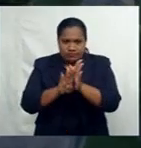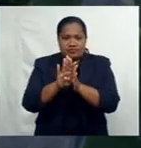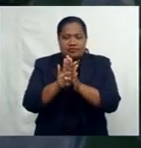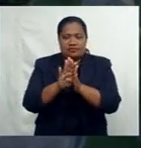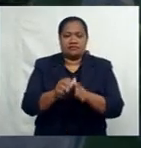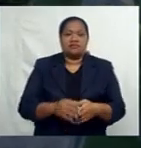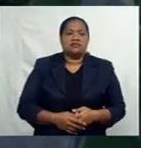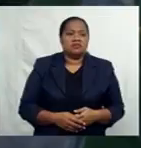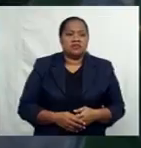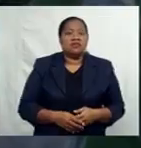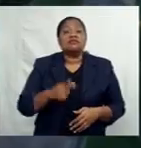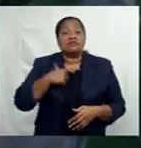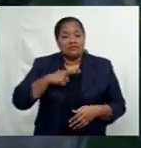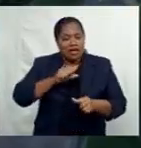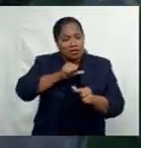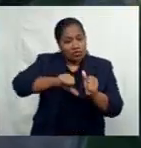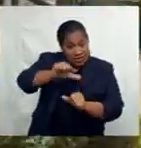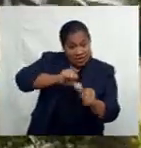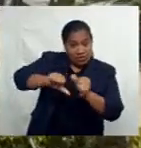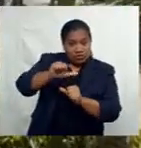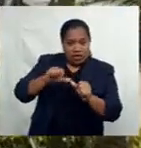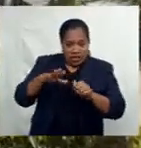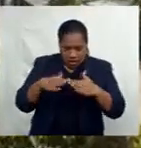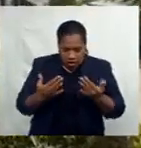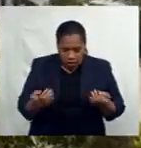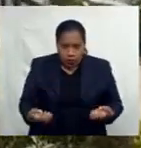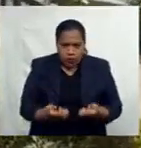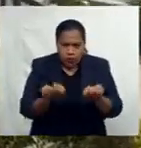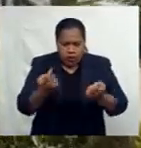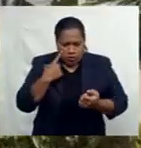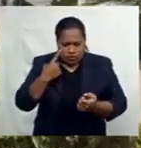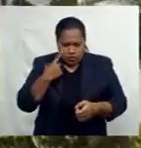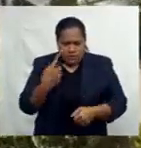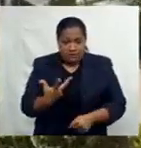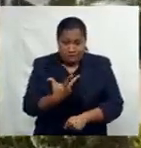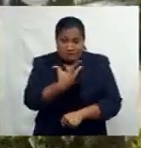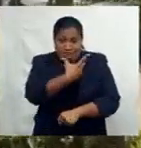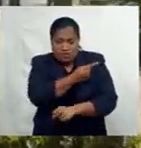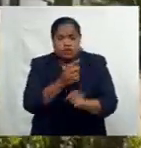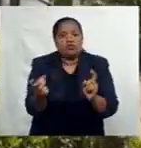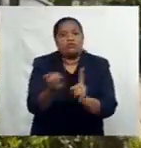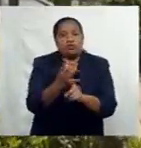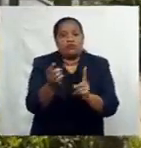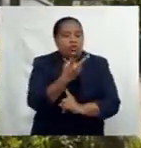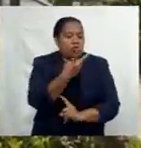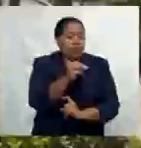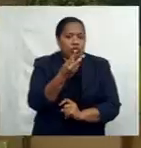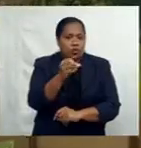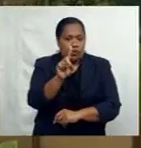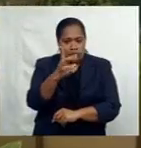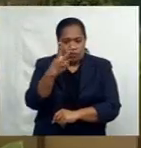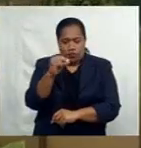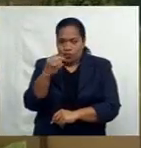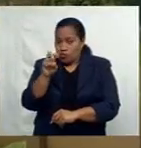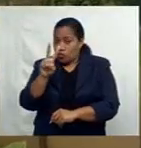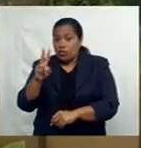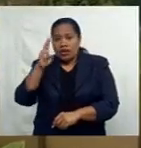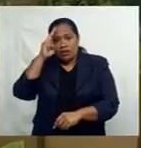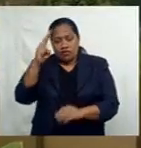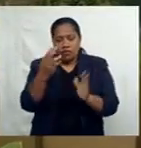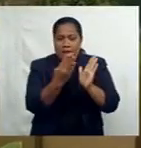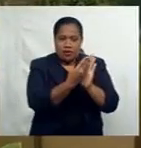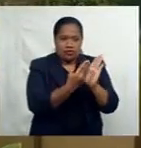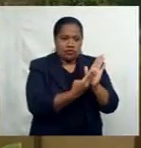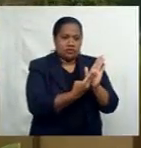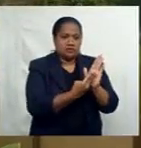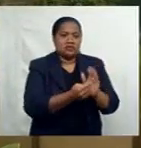the association is encouraged to see that vaccination is the key focus of the 2021-2022 national budget. We're following on